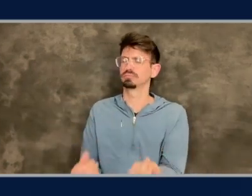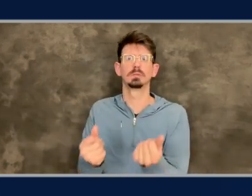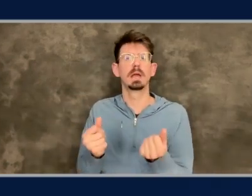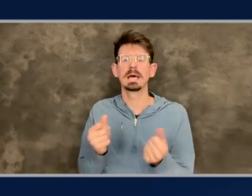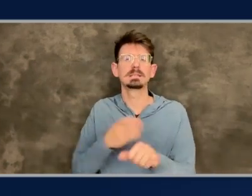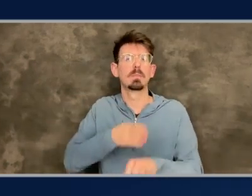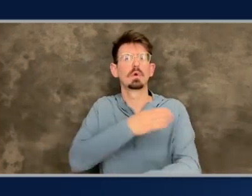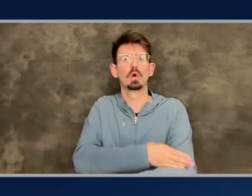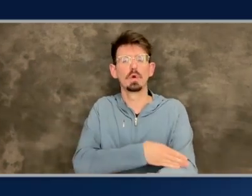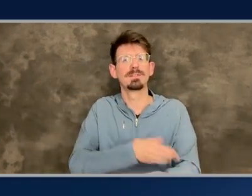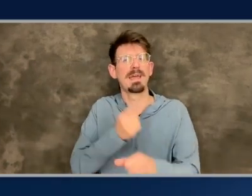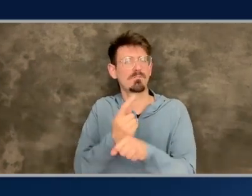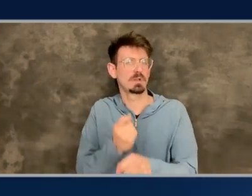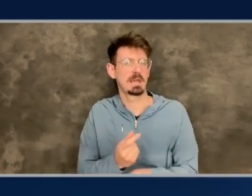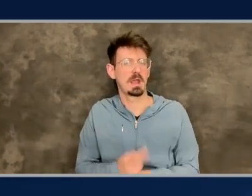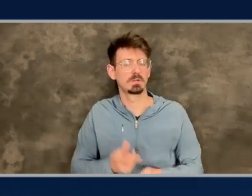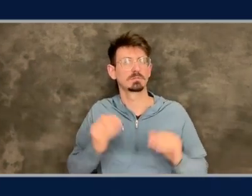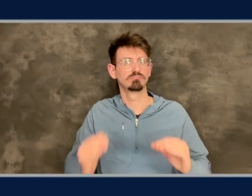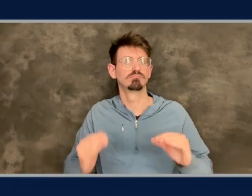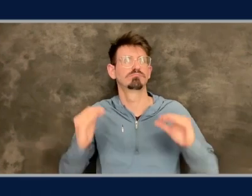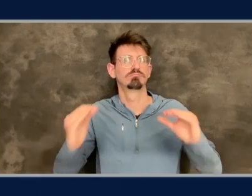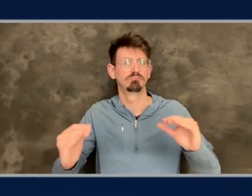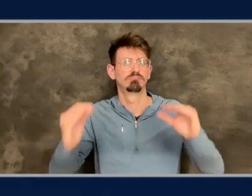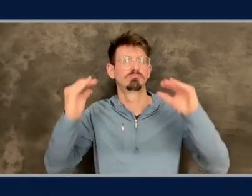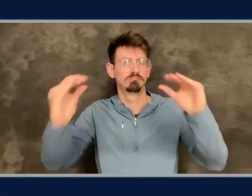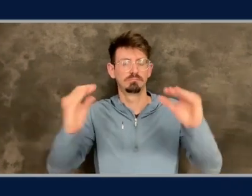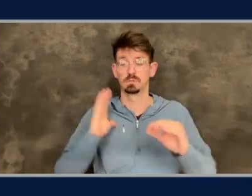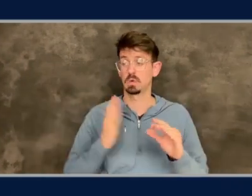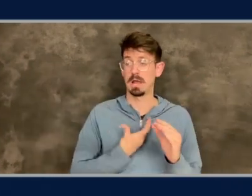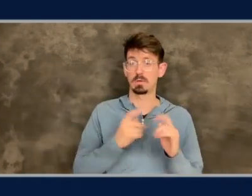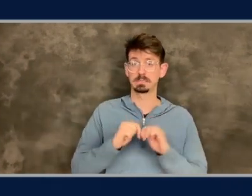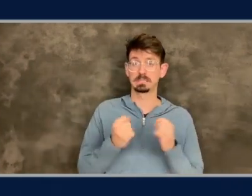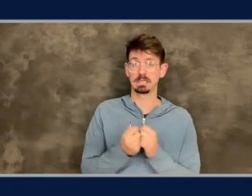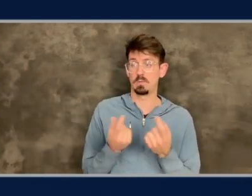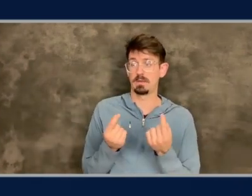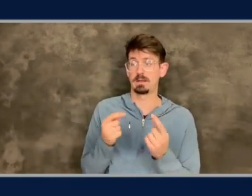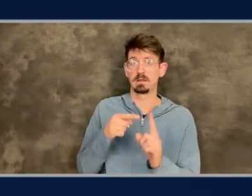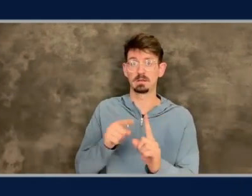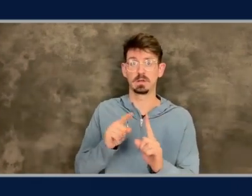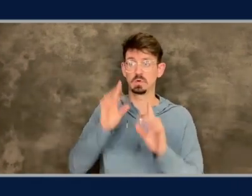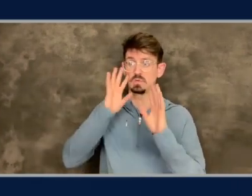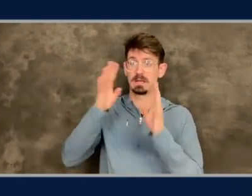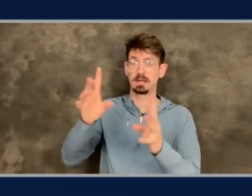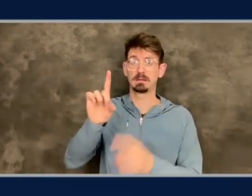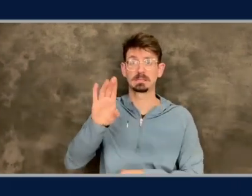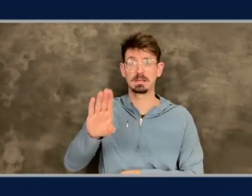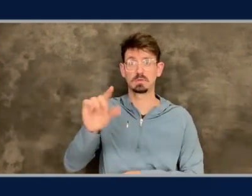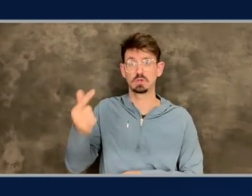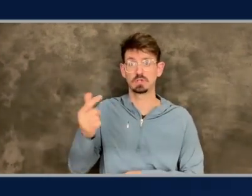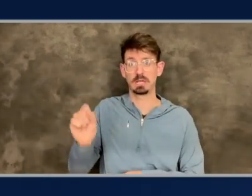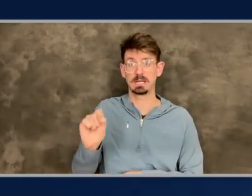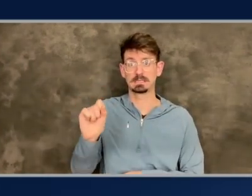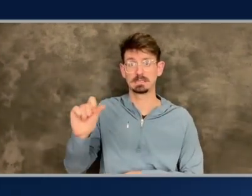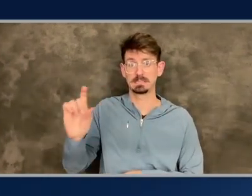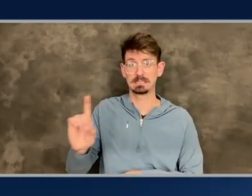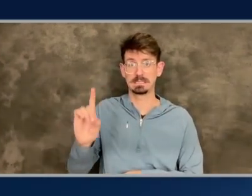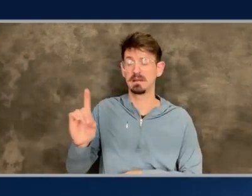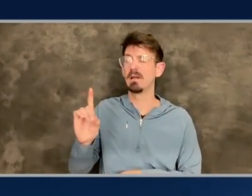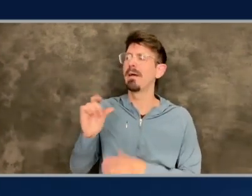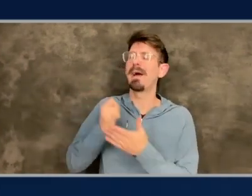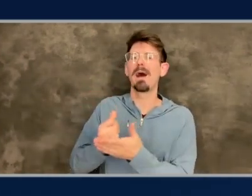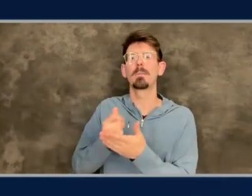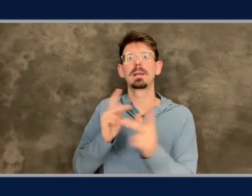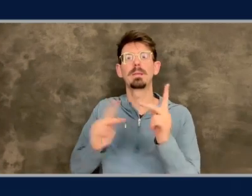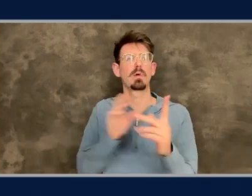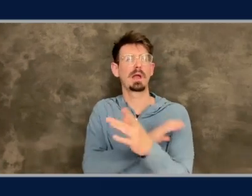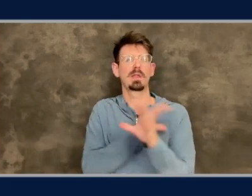the work that the team here has done in creating this dashboard, the GSD, is actually helping to further give people